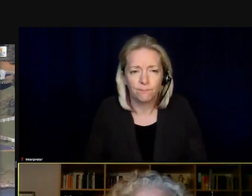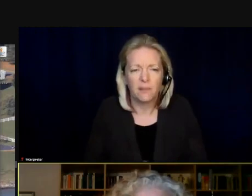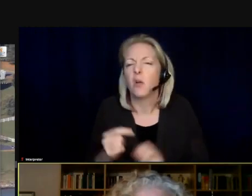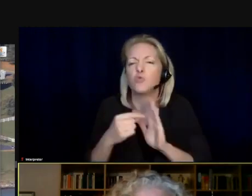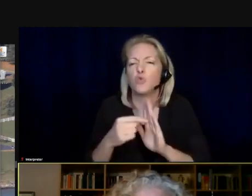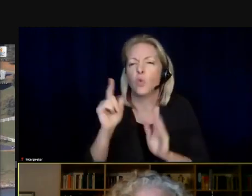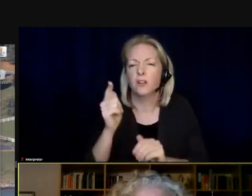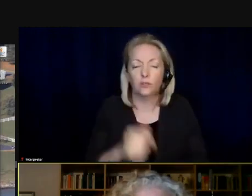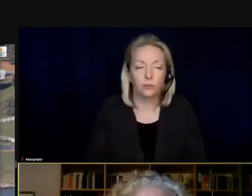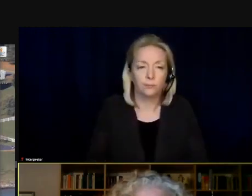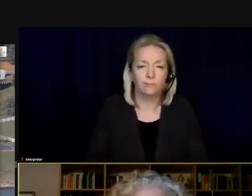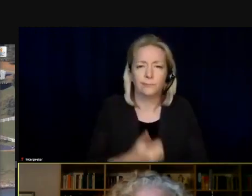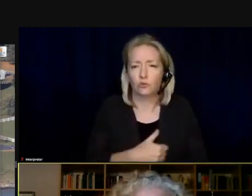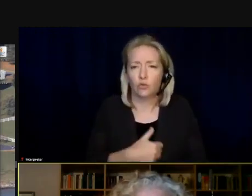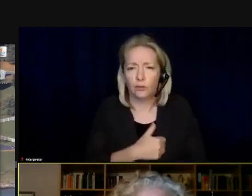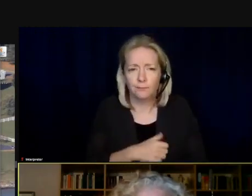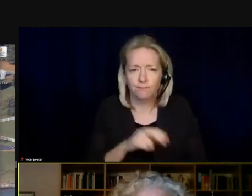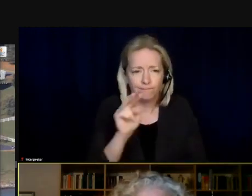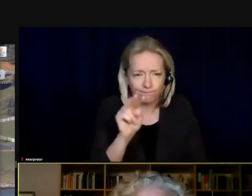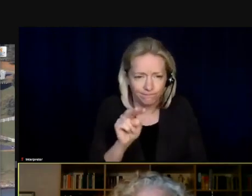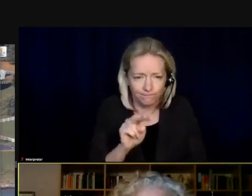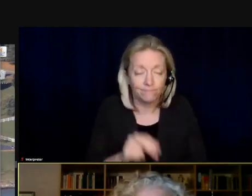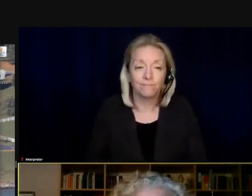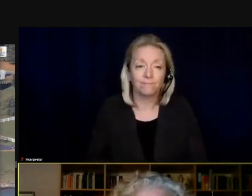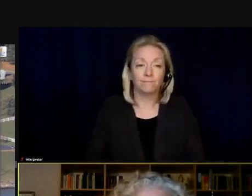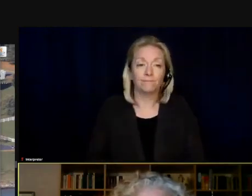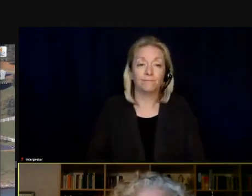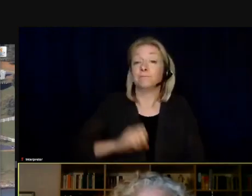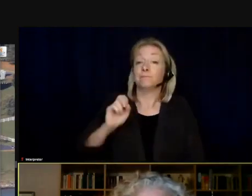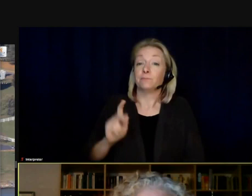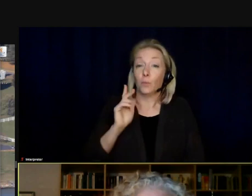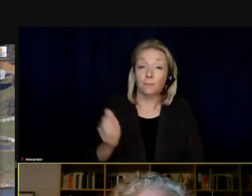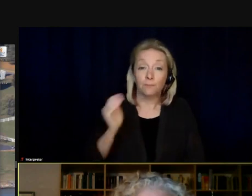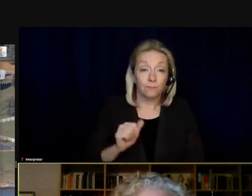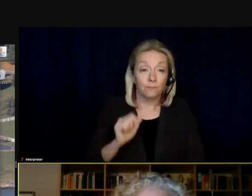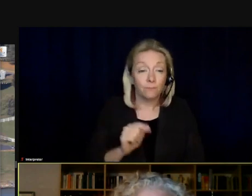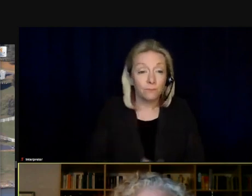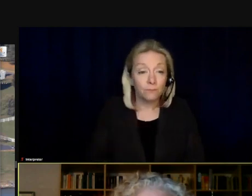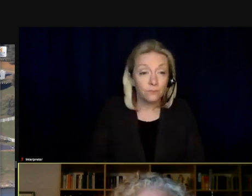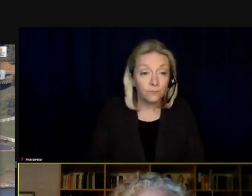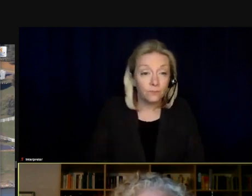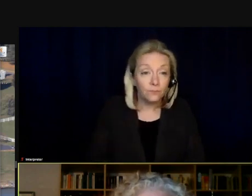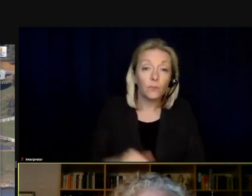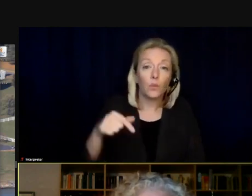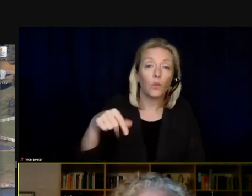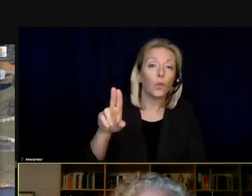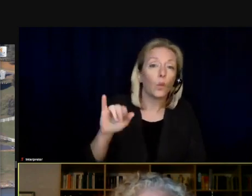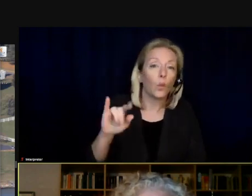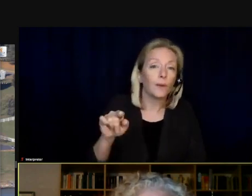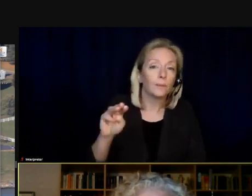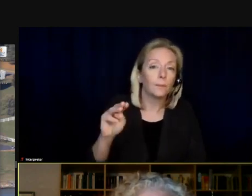you later. I do apologize. Okay. So here, going back to the quiz